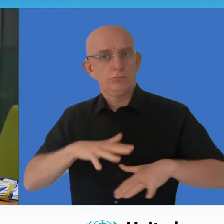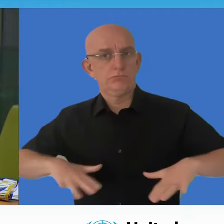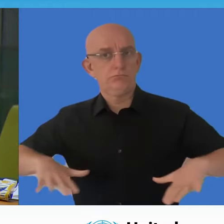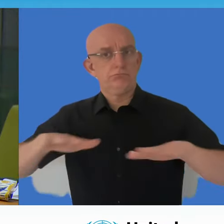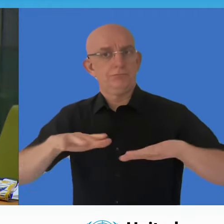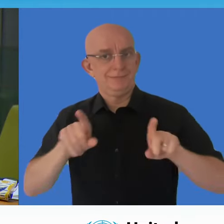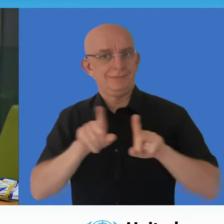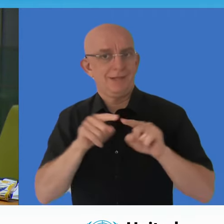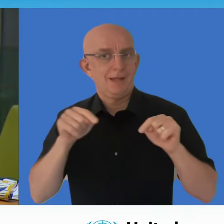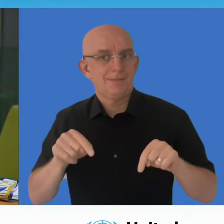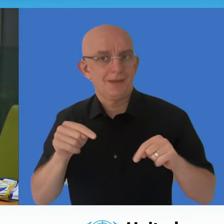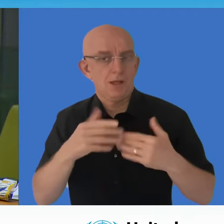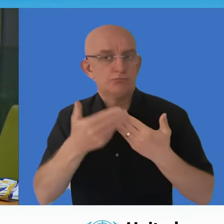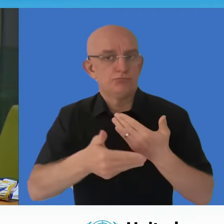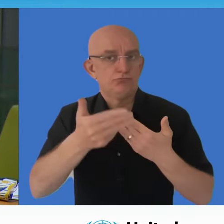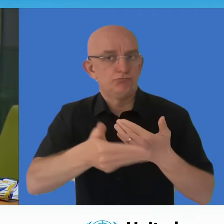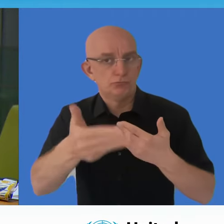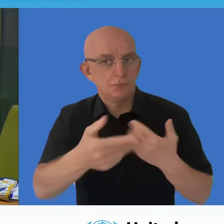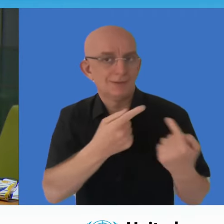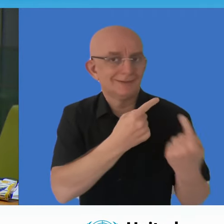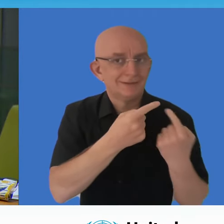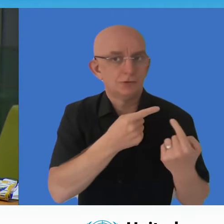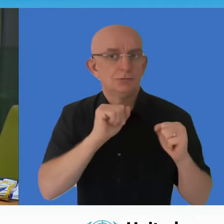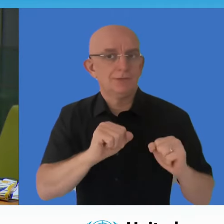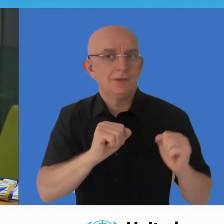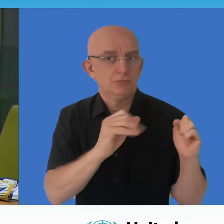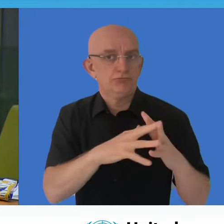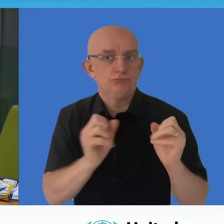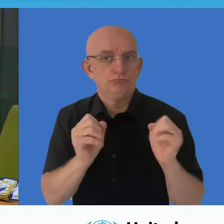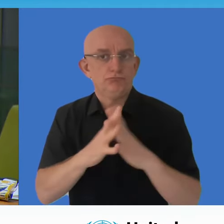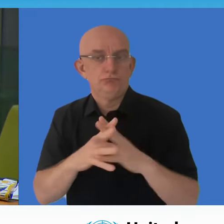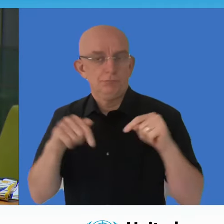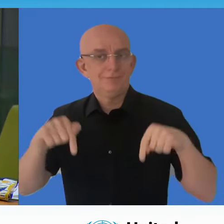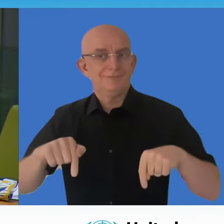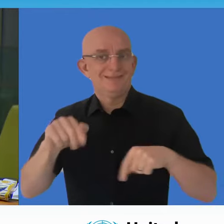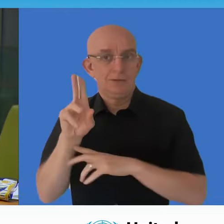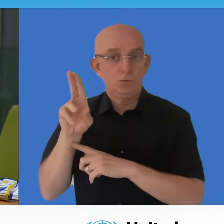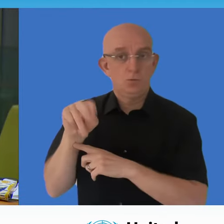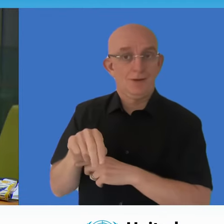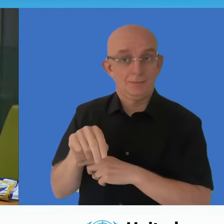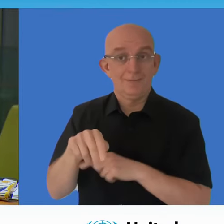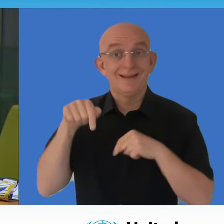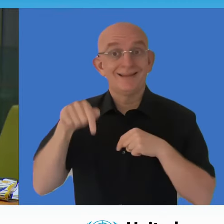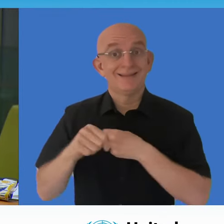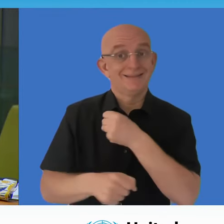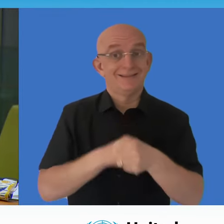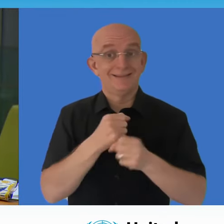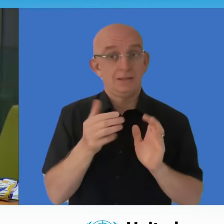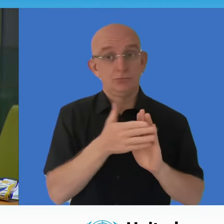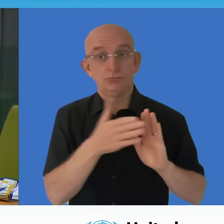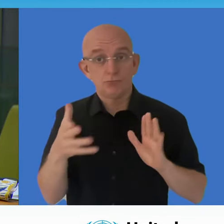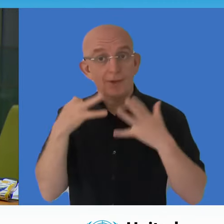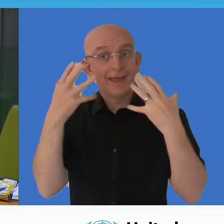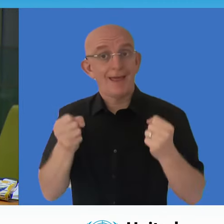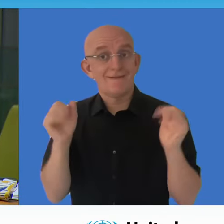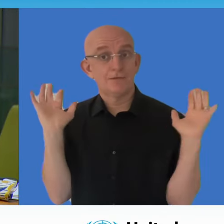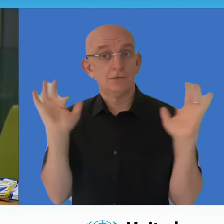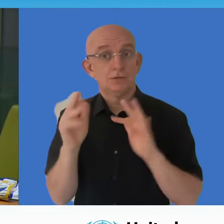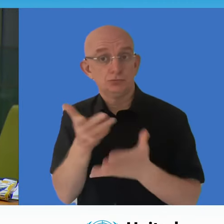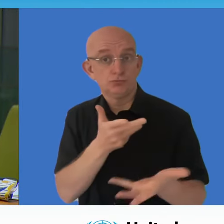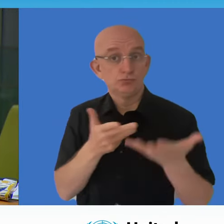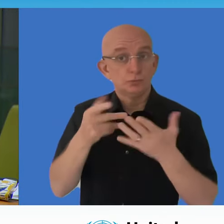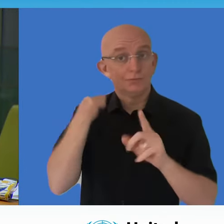in the UN. We have this year the Summit of the Future, and the third day of ECOSOC is going to be focused on